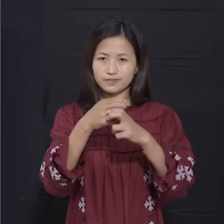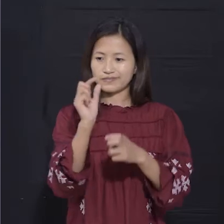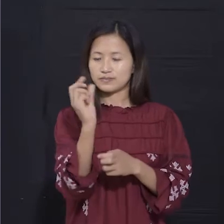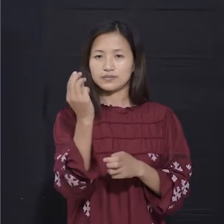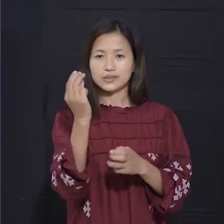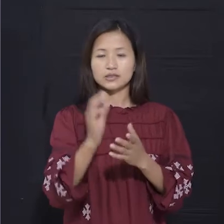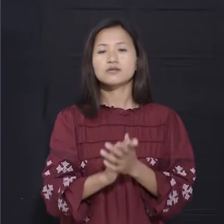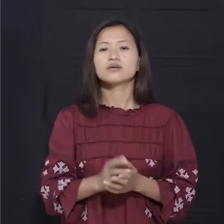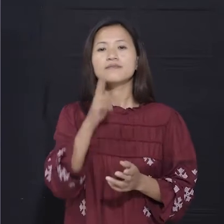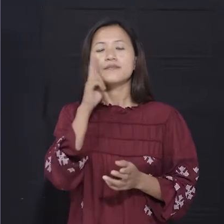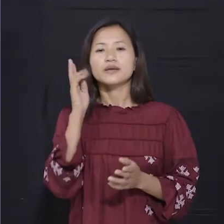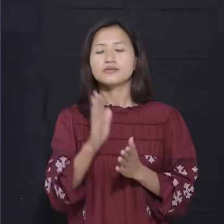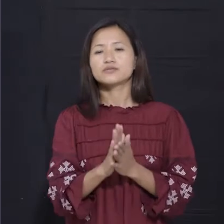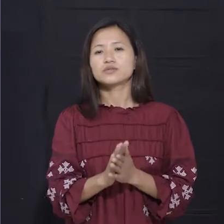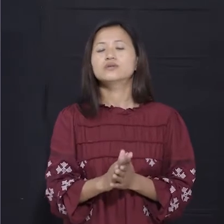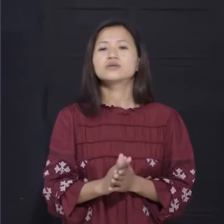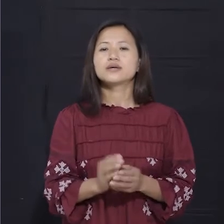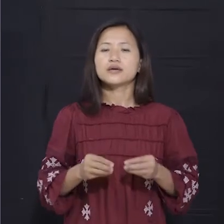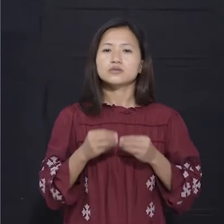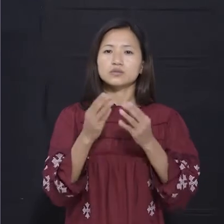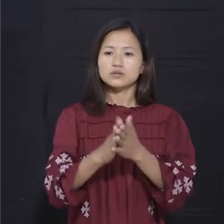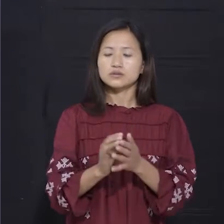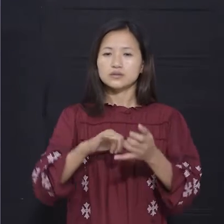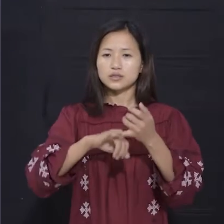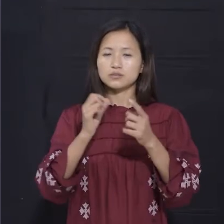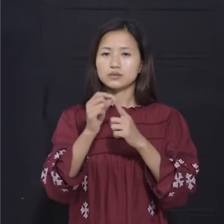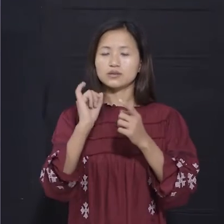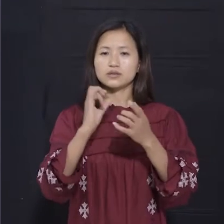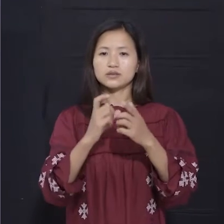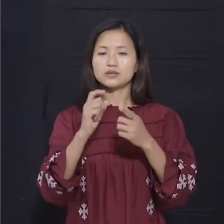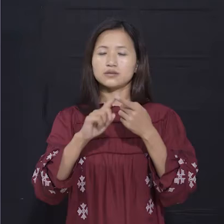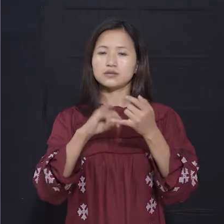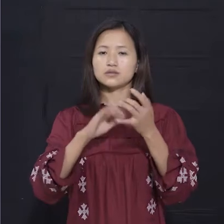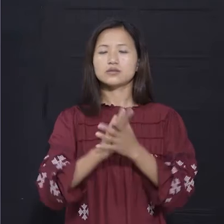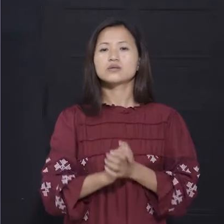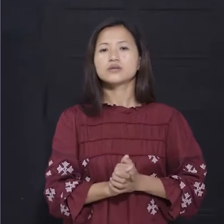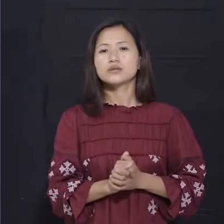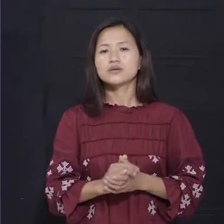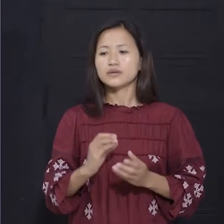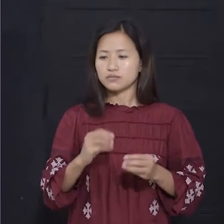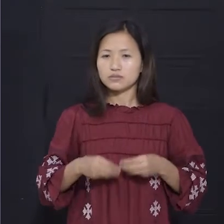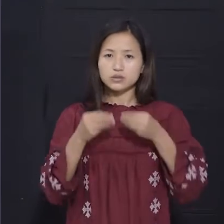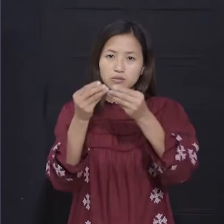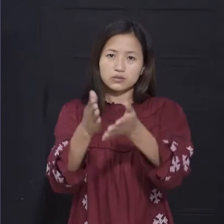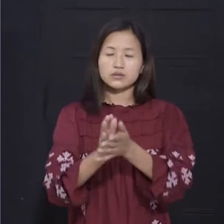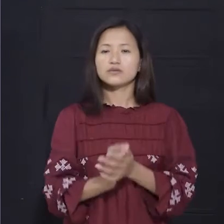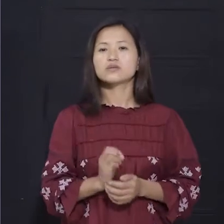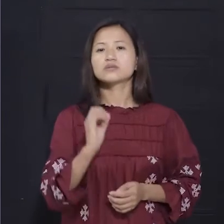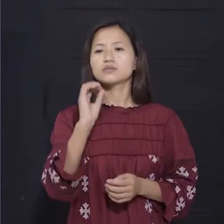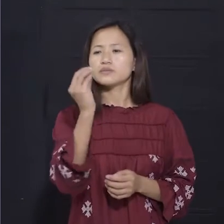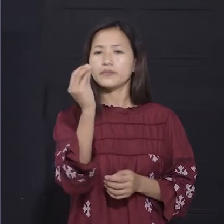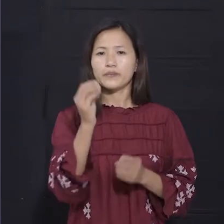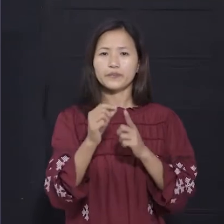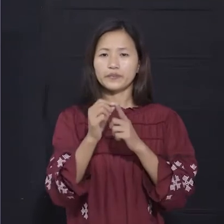foreign countries, and in return they also exported their spices, they also exported their precious stones, and this is how